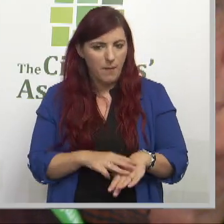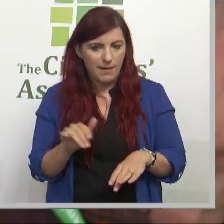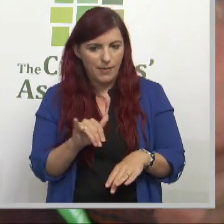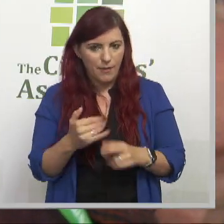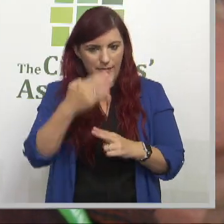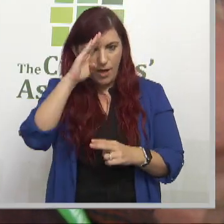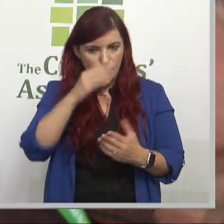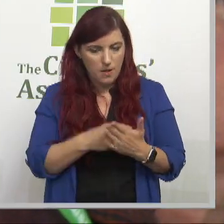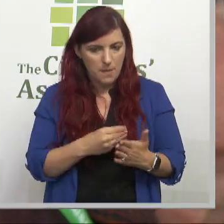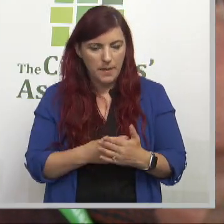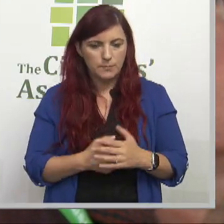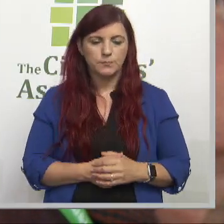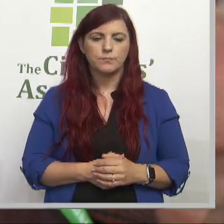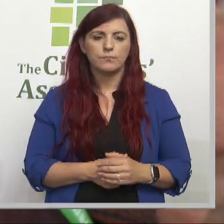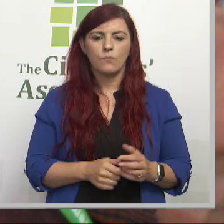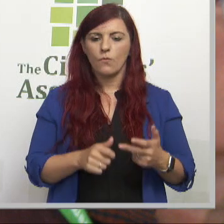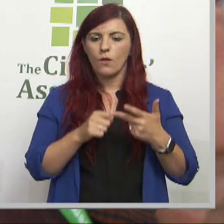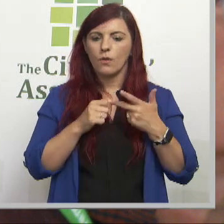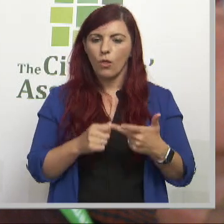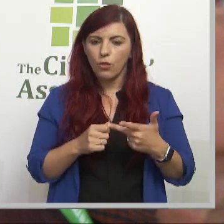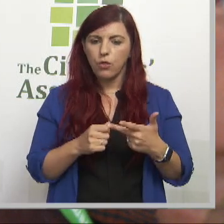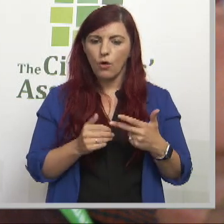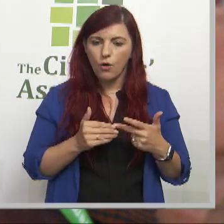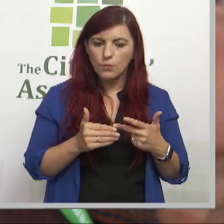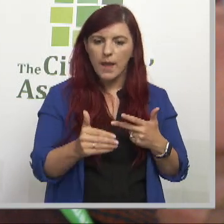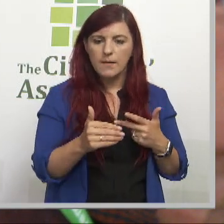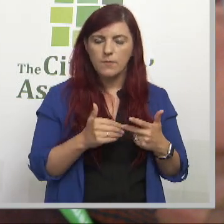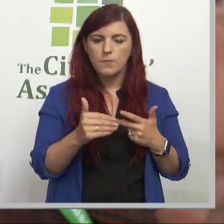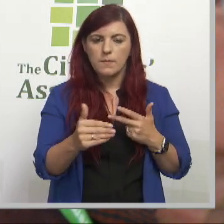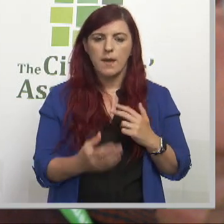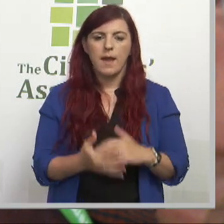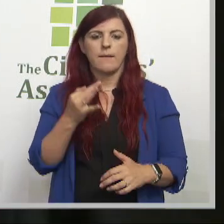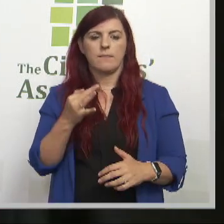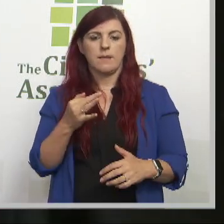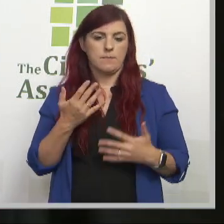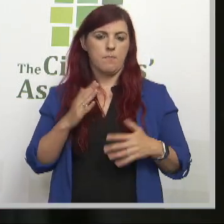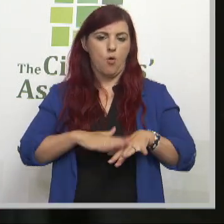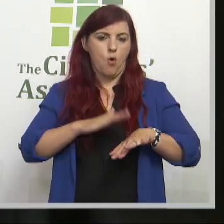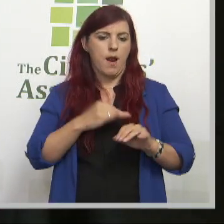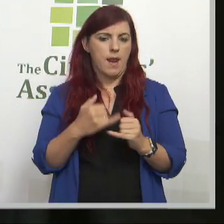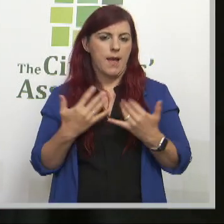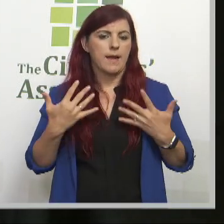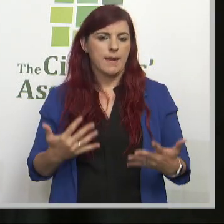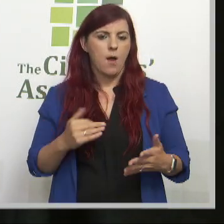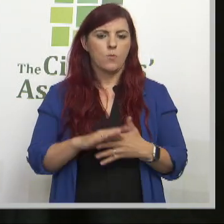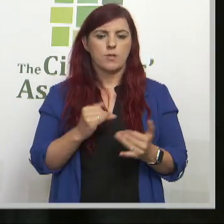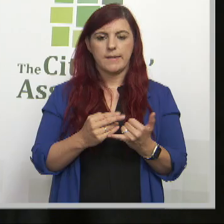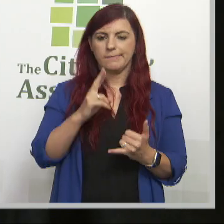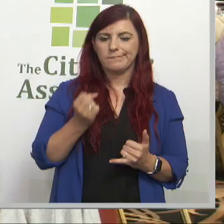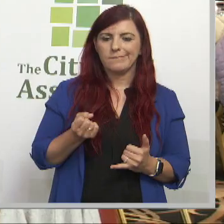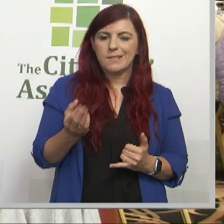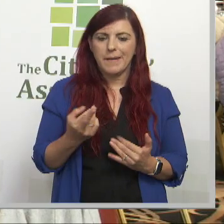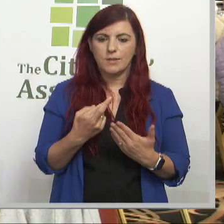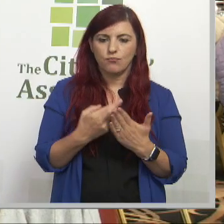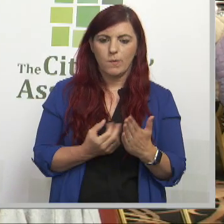economists. And then the third wave is something we're moving to now, which is basically a spending rule. We're trying to